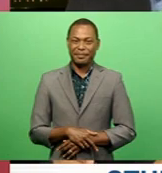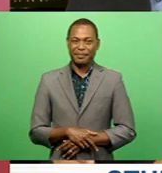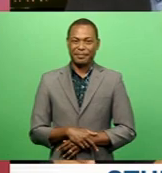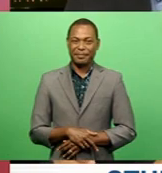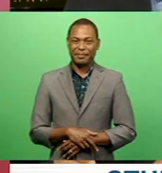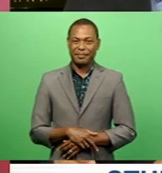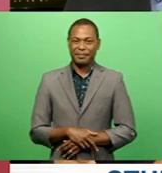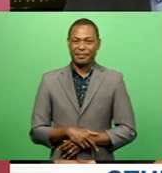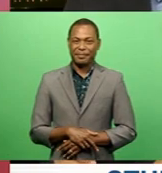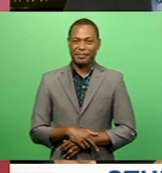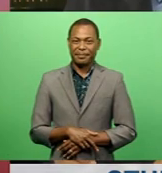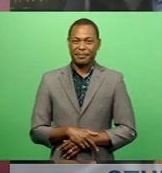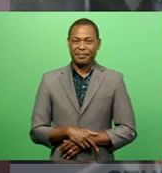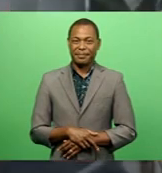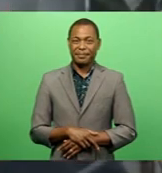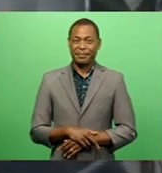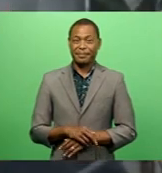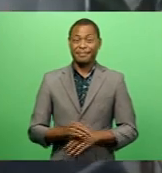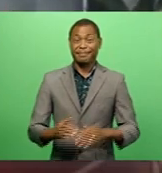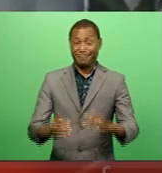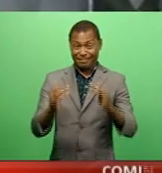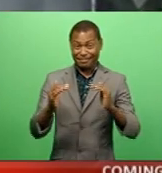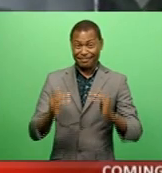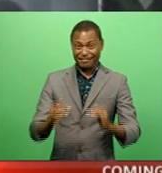Naka Penisa. Up ahead,